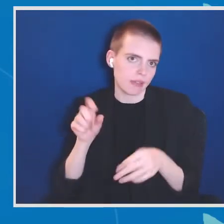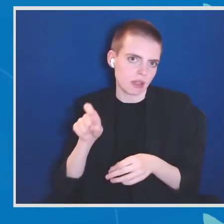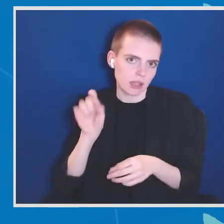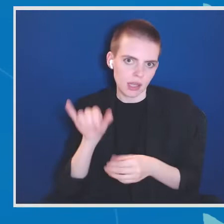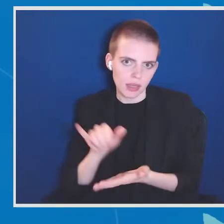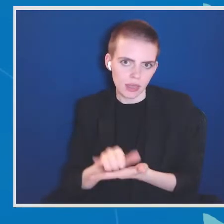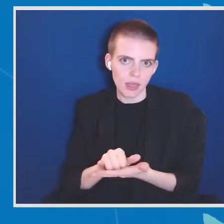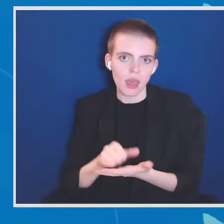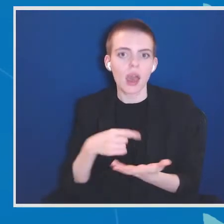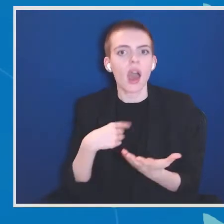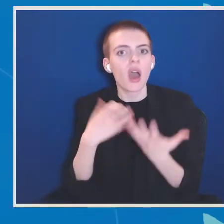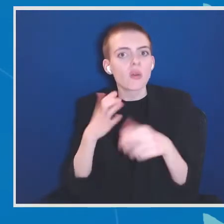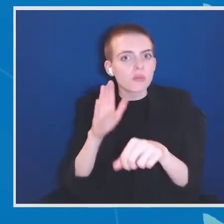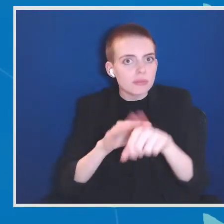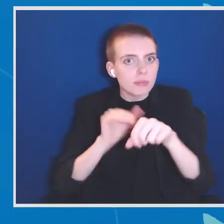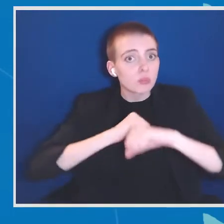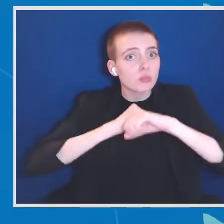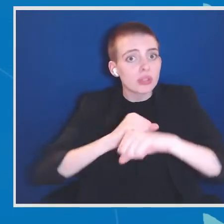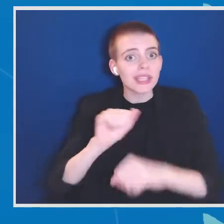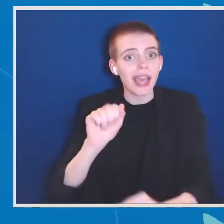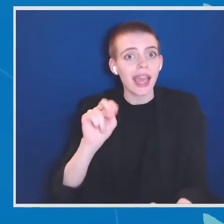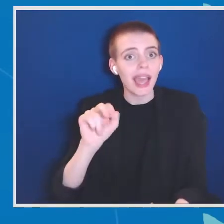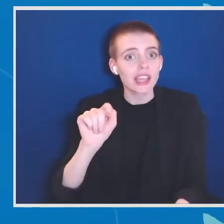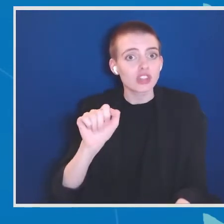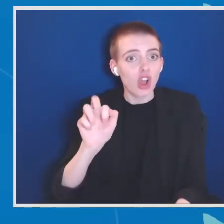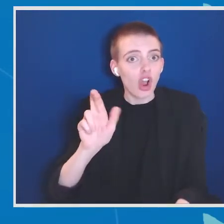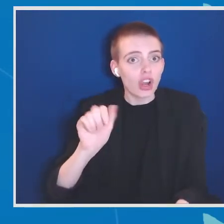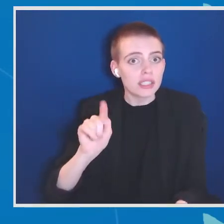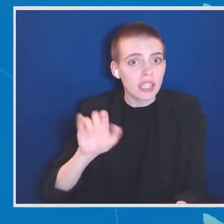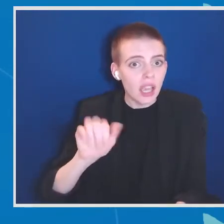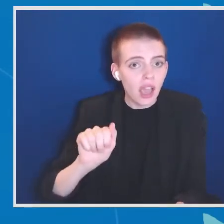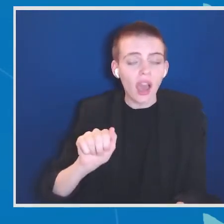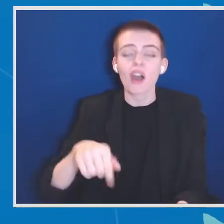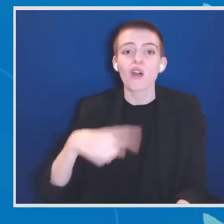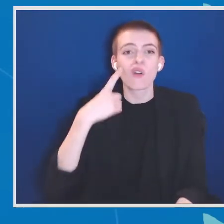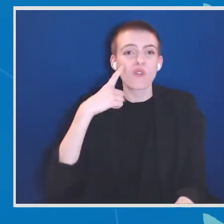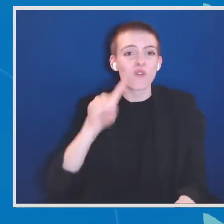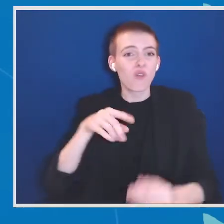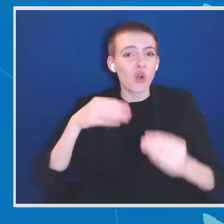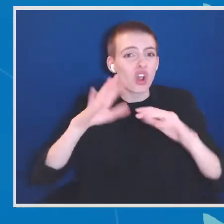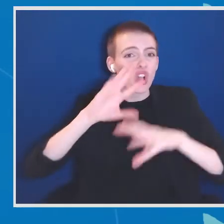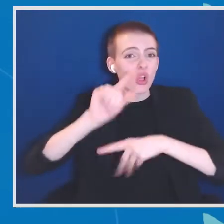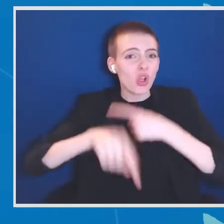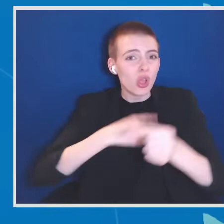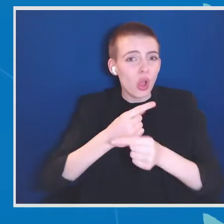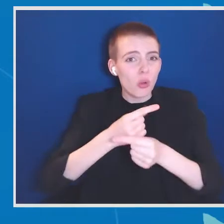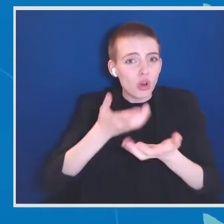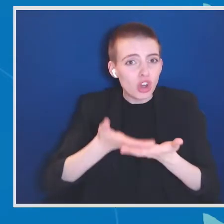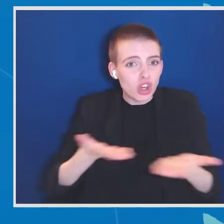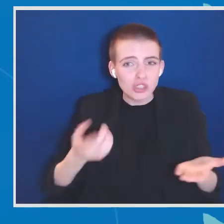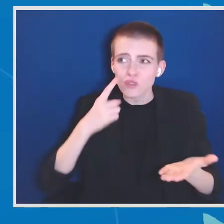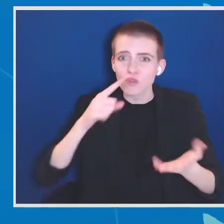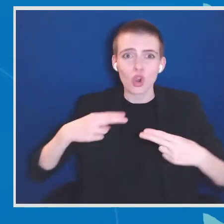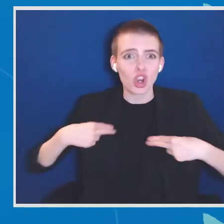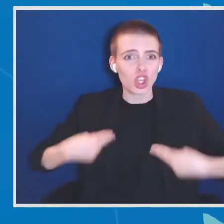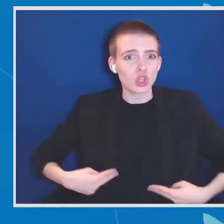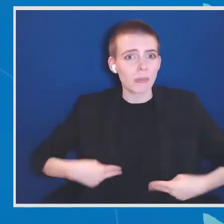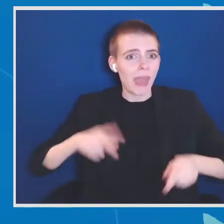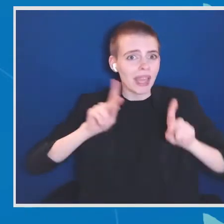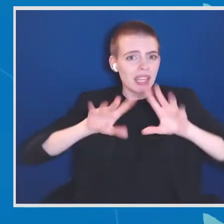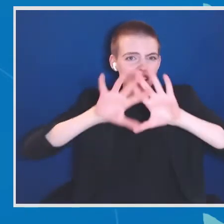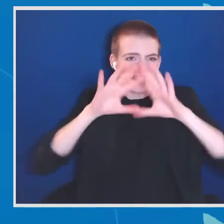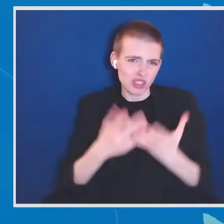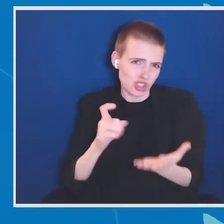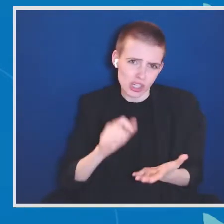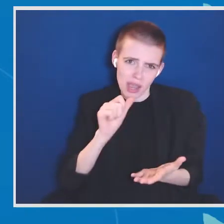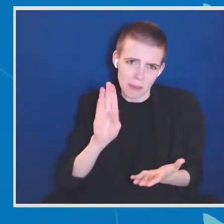protect Antarctica for the global good for humanity. It shouldn't be that hard to do. And I know, John, you're supporting this,